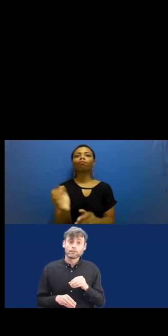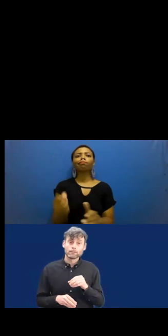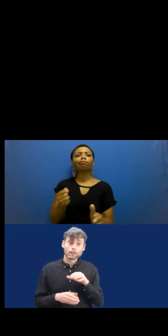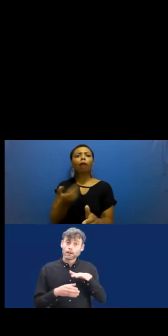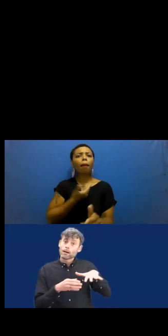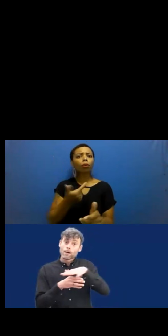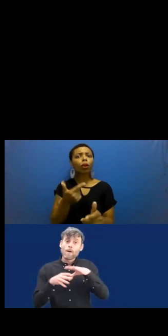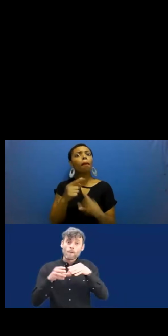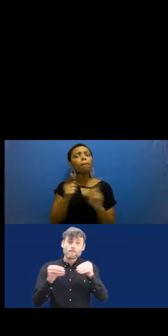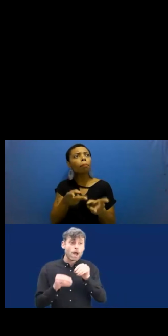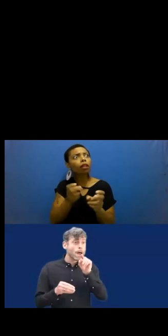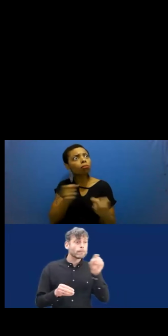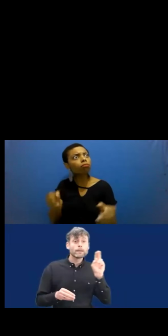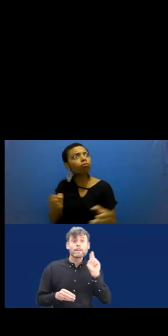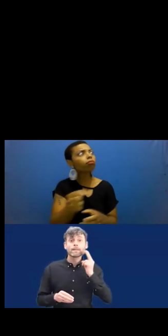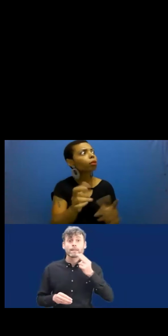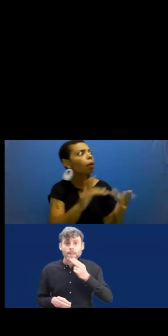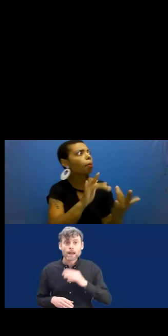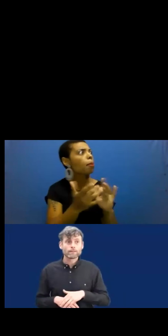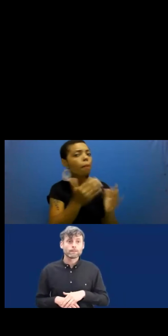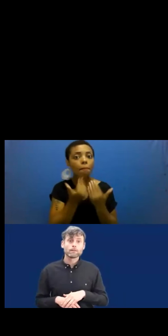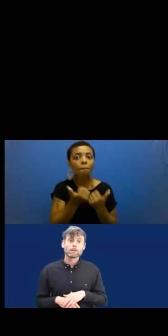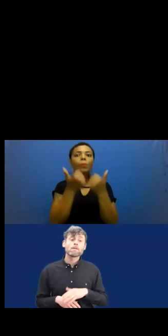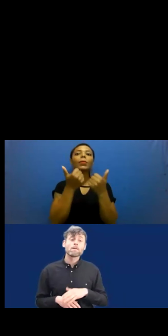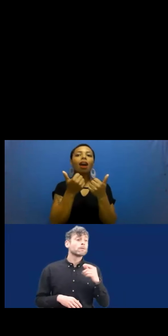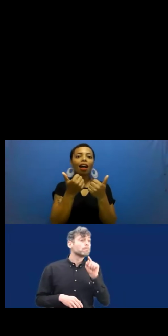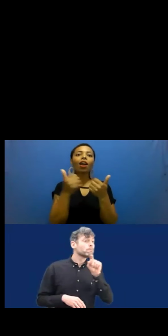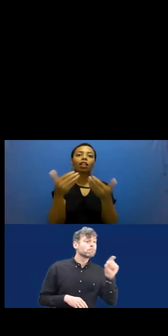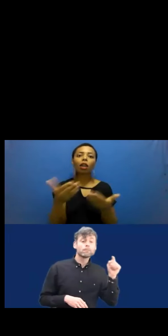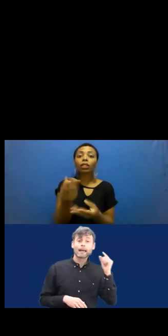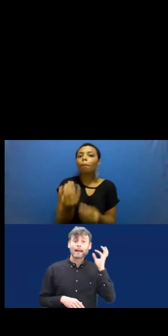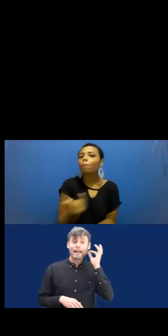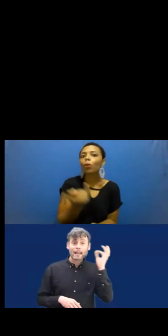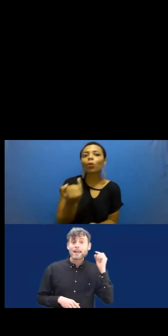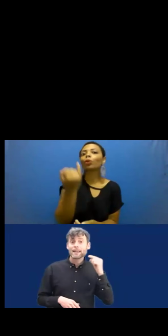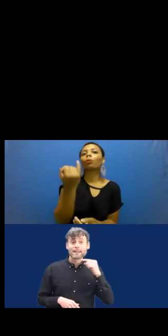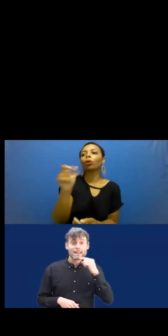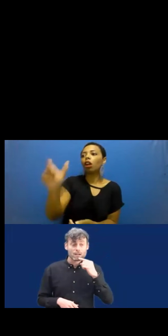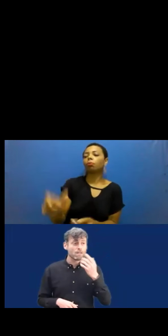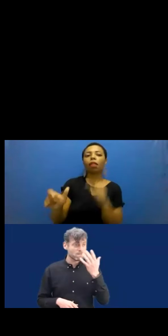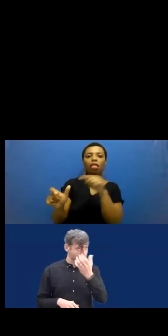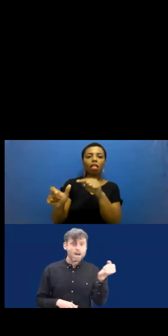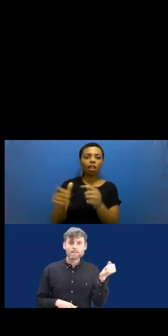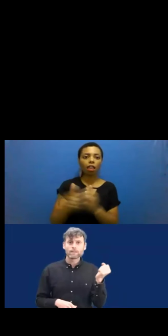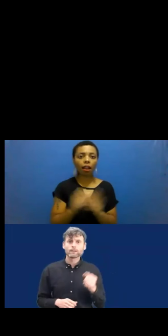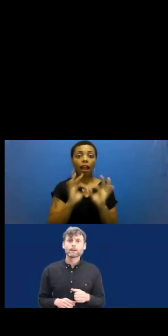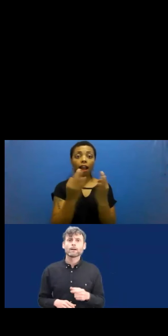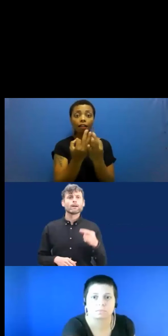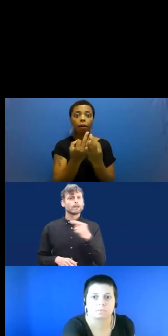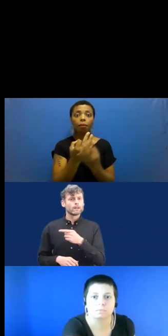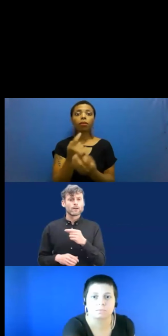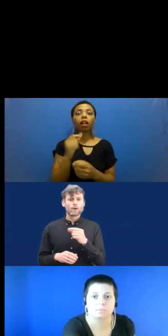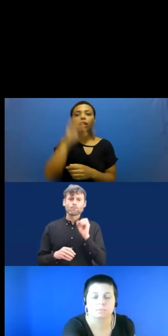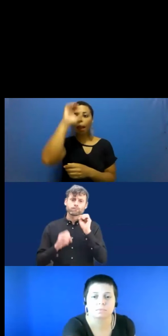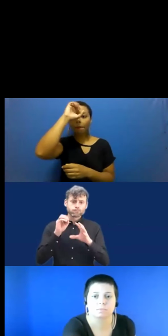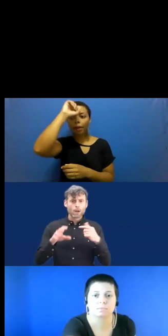of aspects which were relevant to him. The family who is learning sign language, and parts